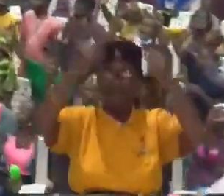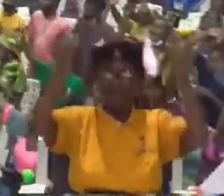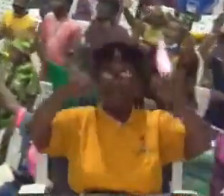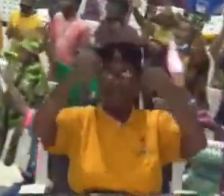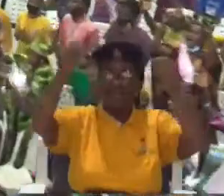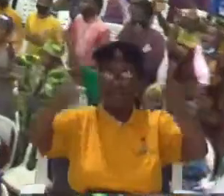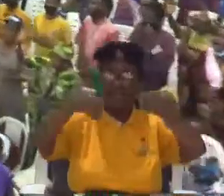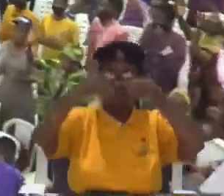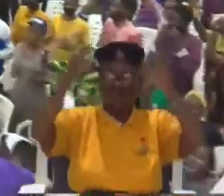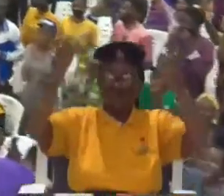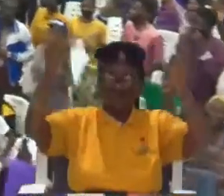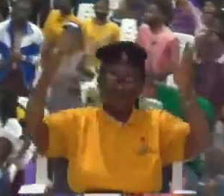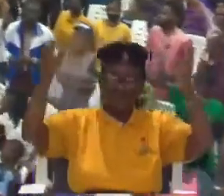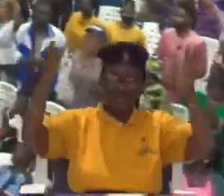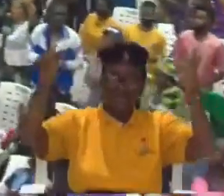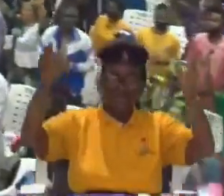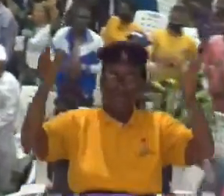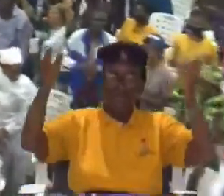Hallelujah.